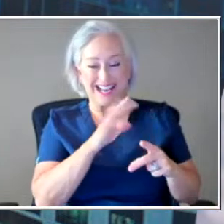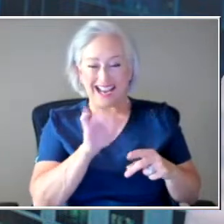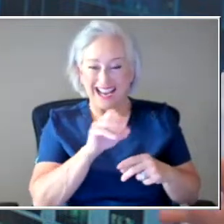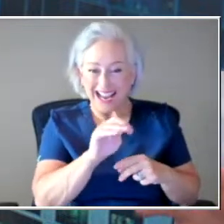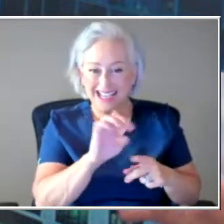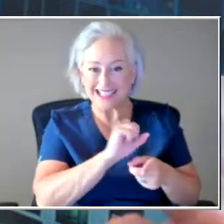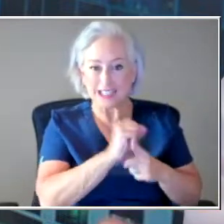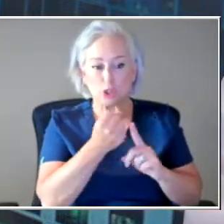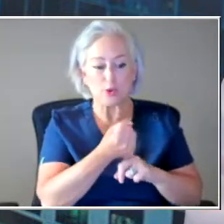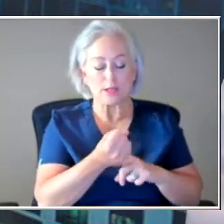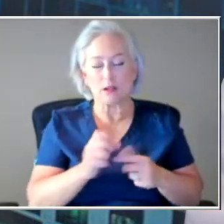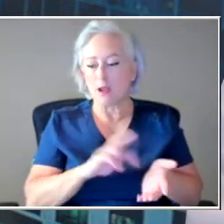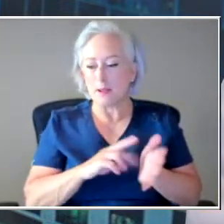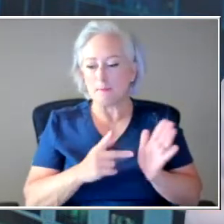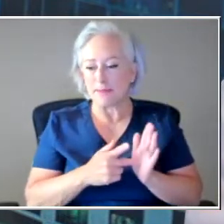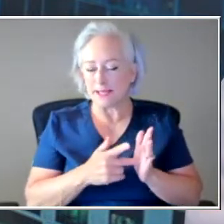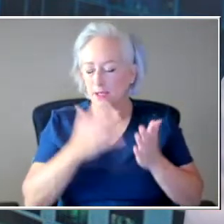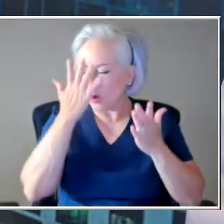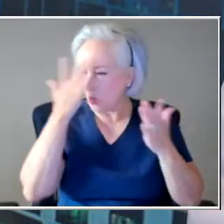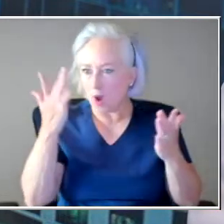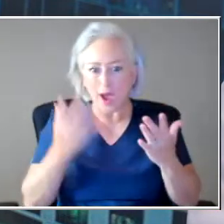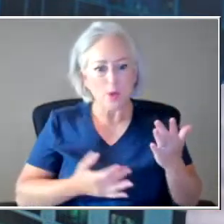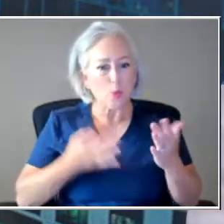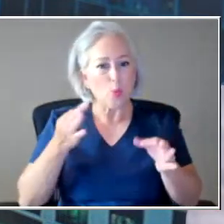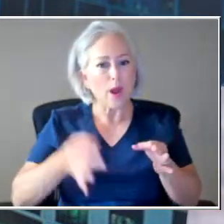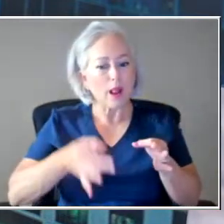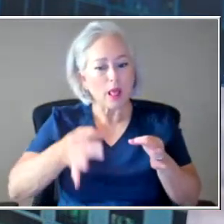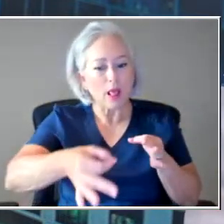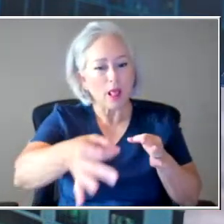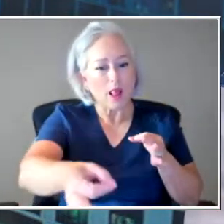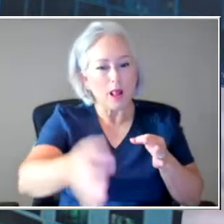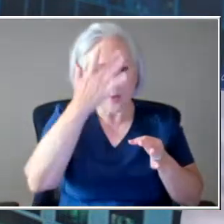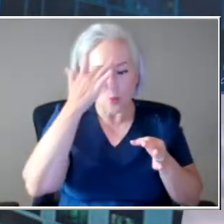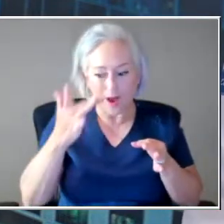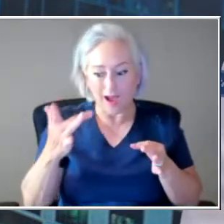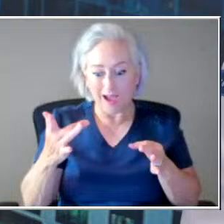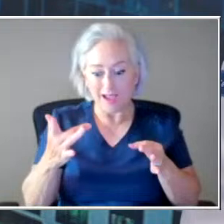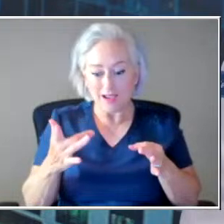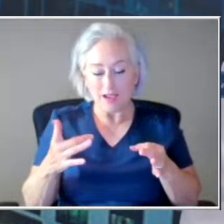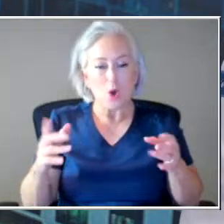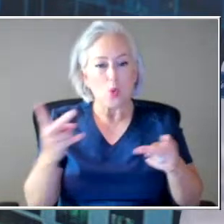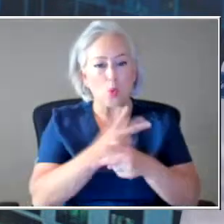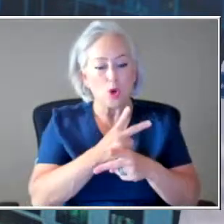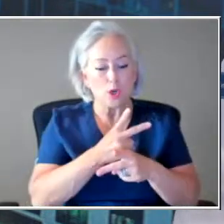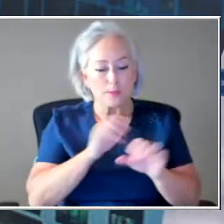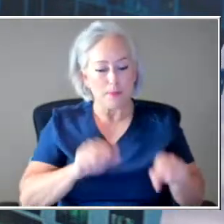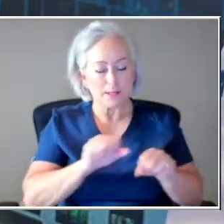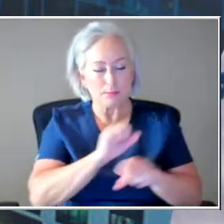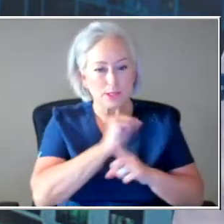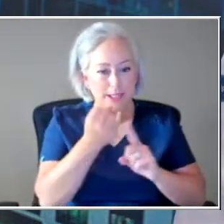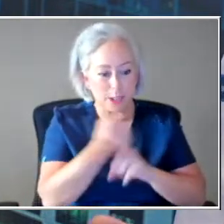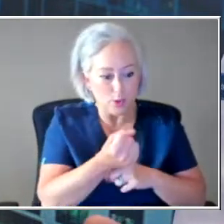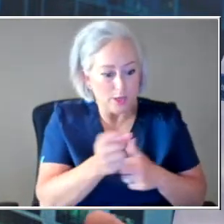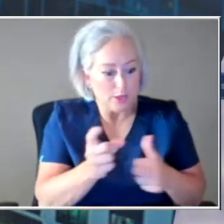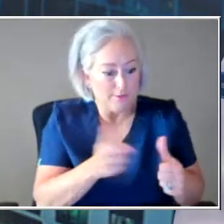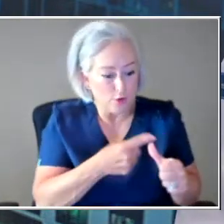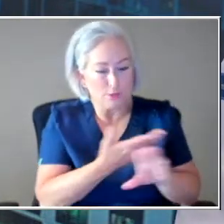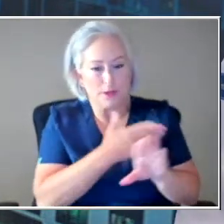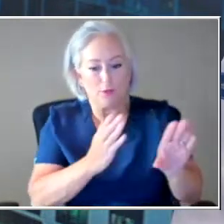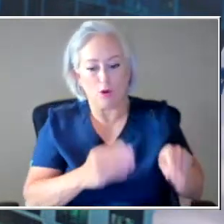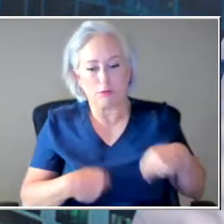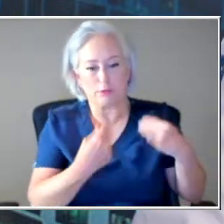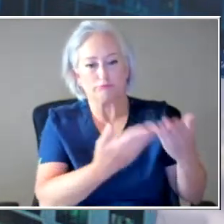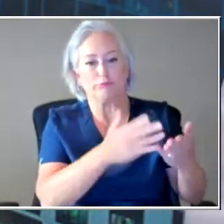of, well, why wait? Why allow patients to get into the worst case scenario? We've demonstrated that the safety profile and how